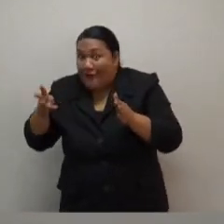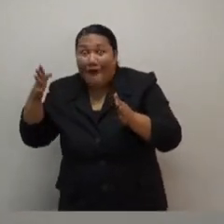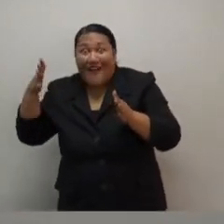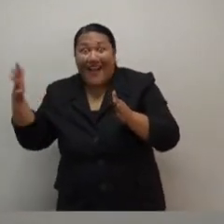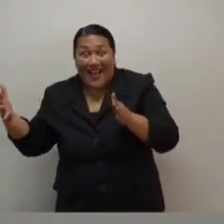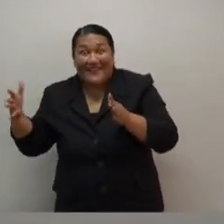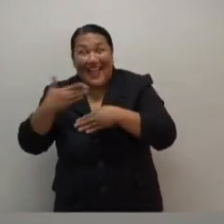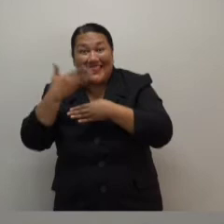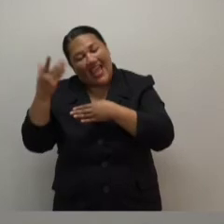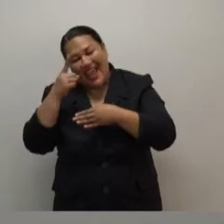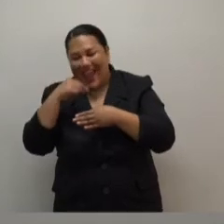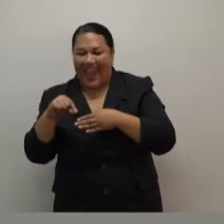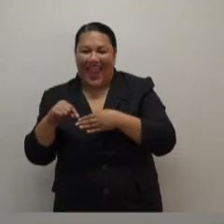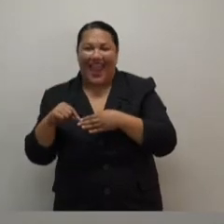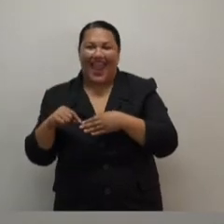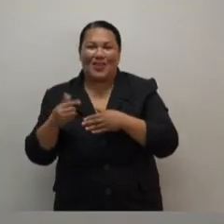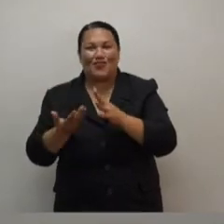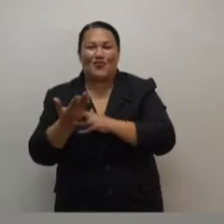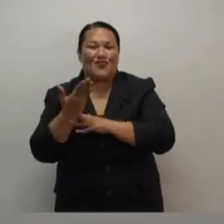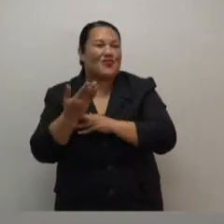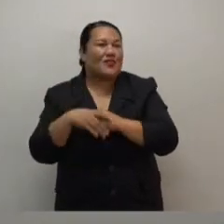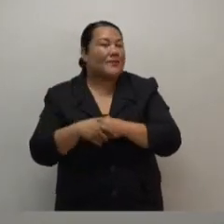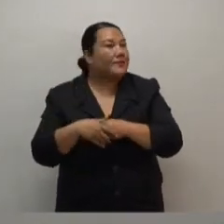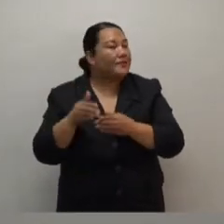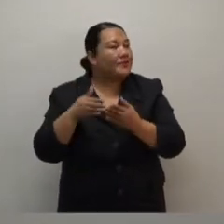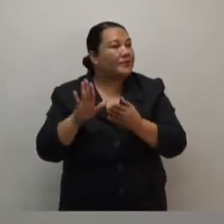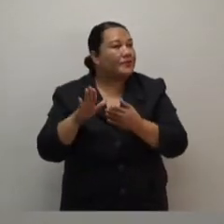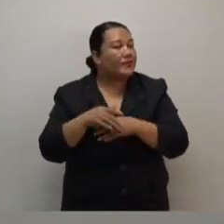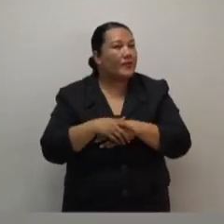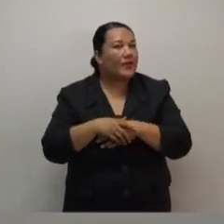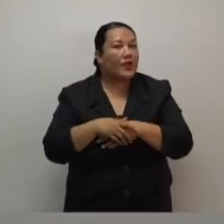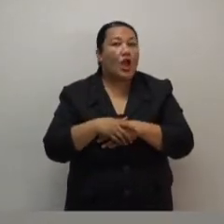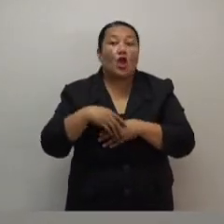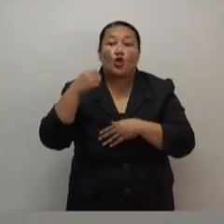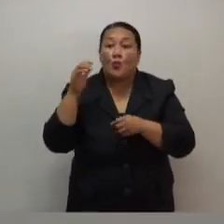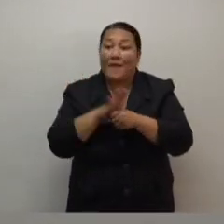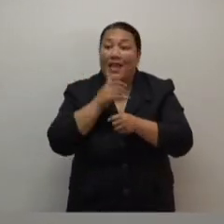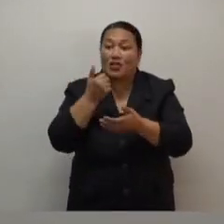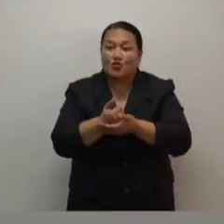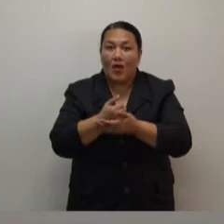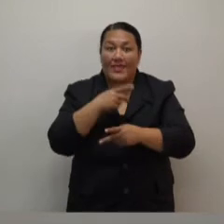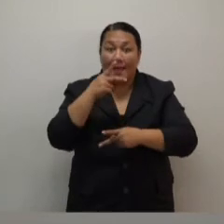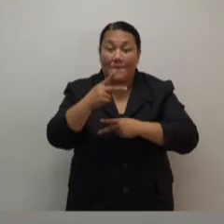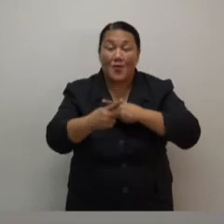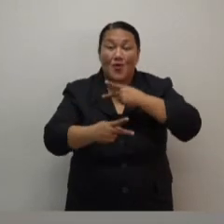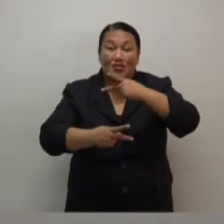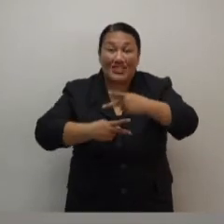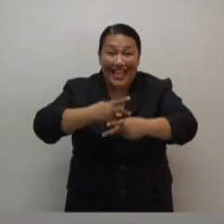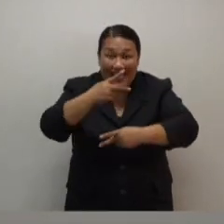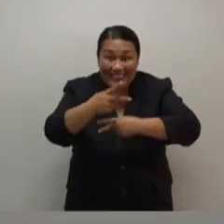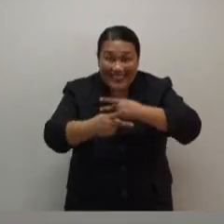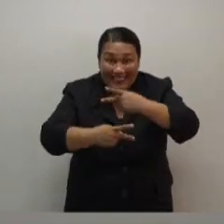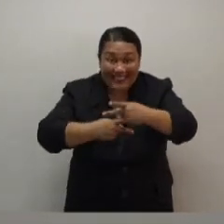back end and do manual verification to ensure that there is no duplication of names. As soon as that is all